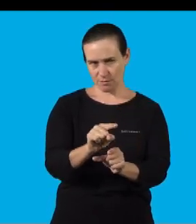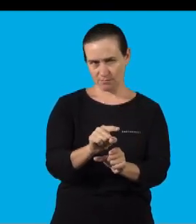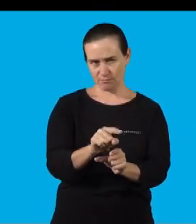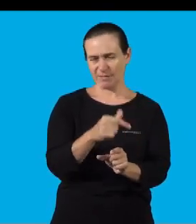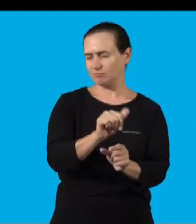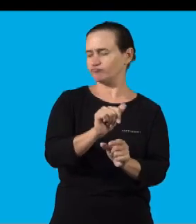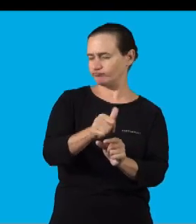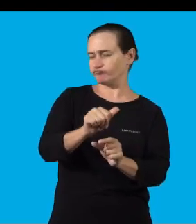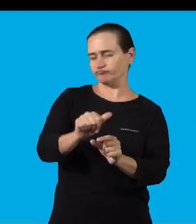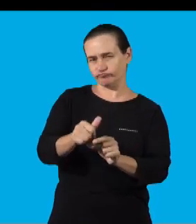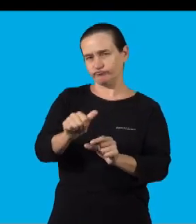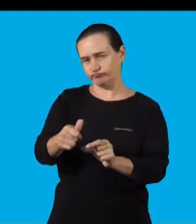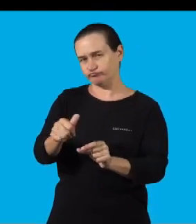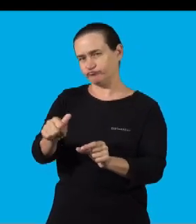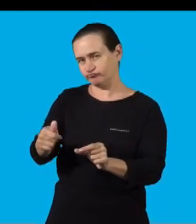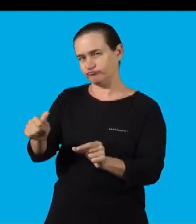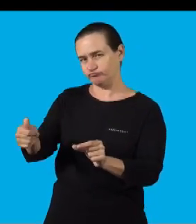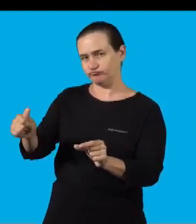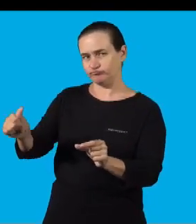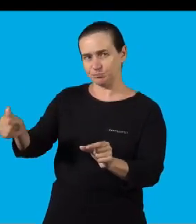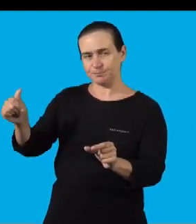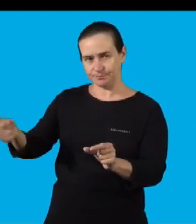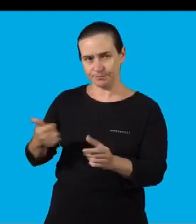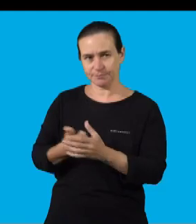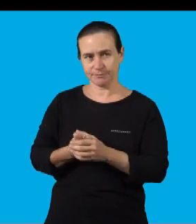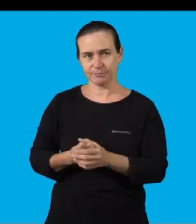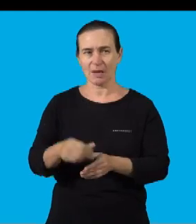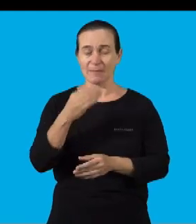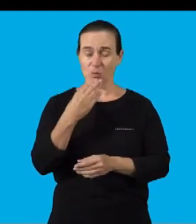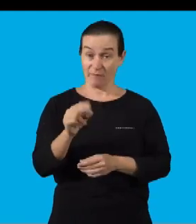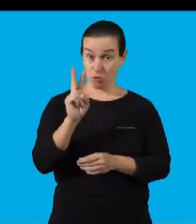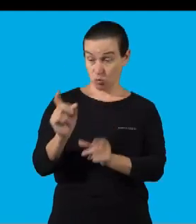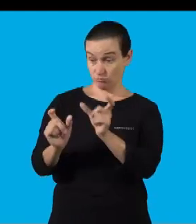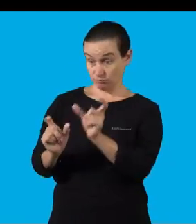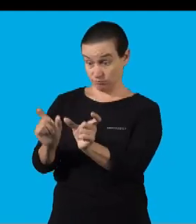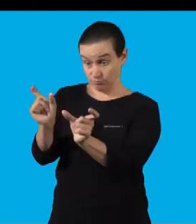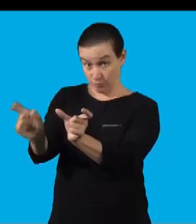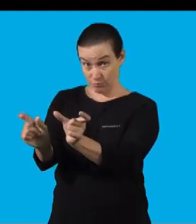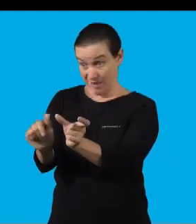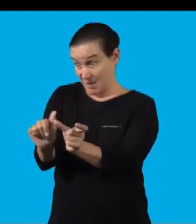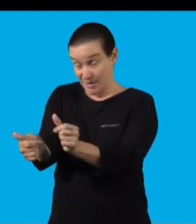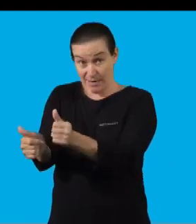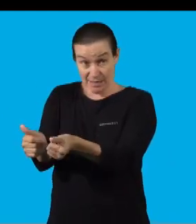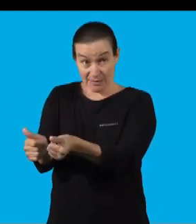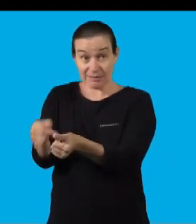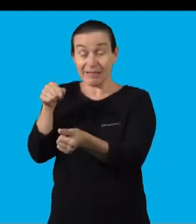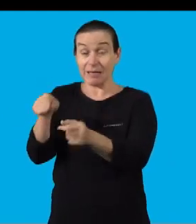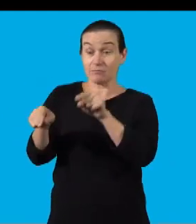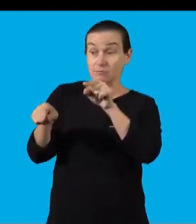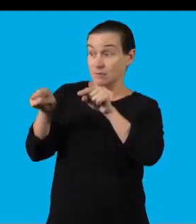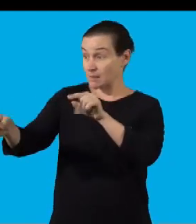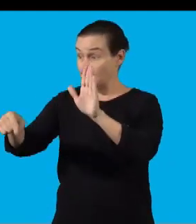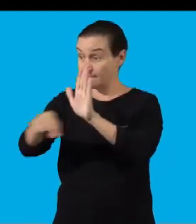a 41. And as this sequence continues, we come across two terms that we now need